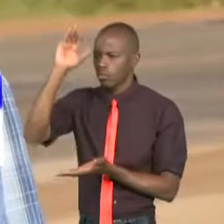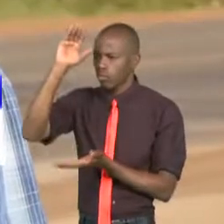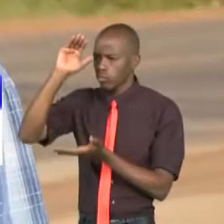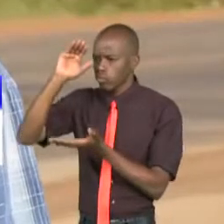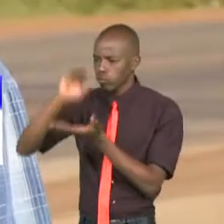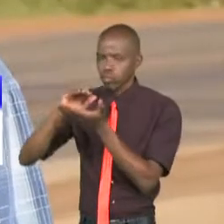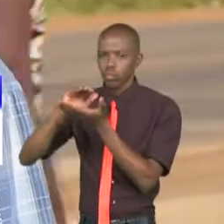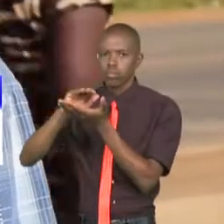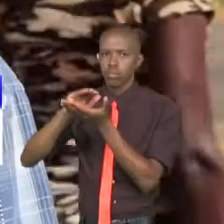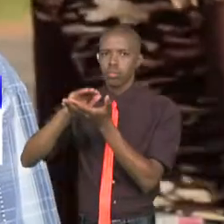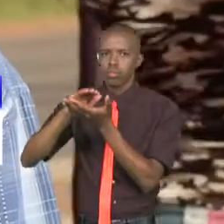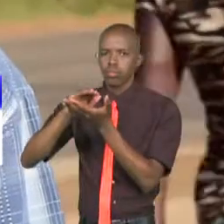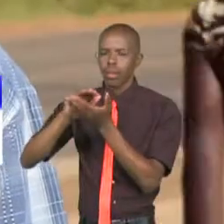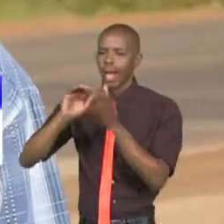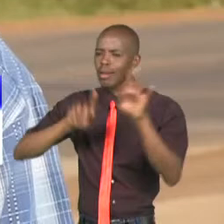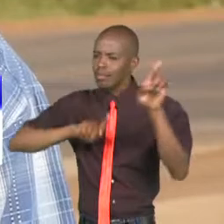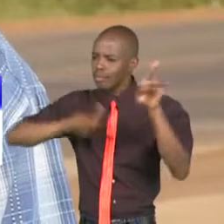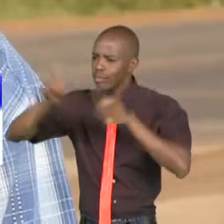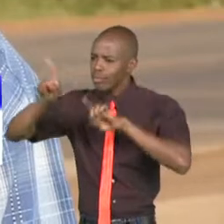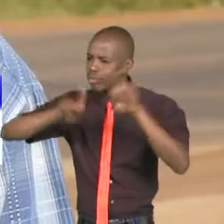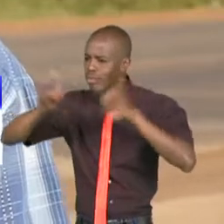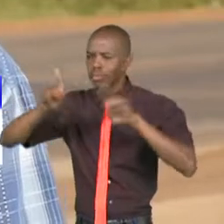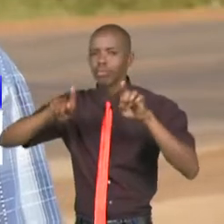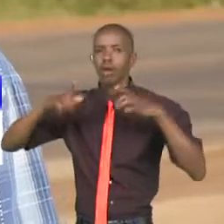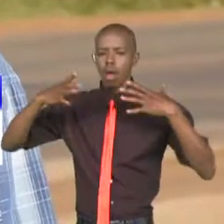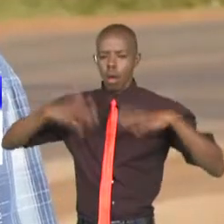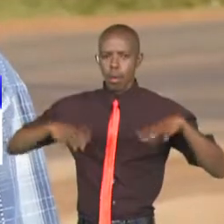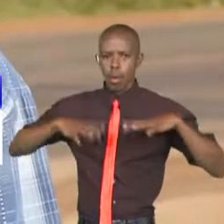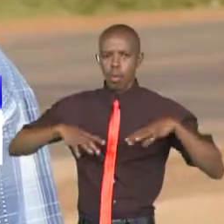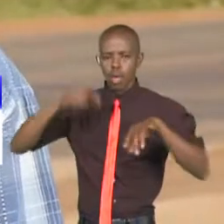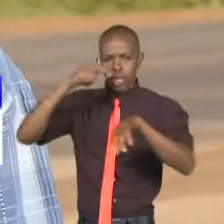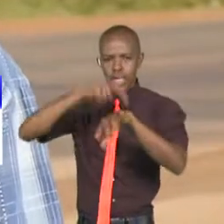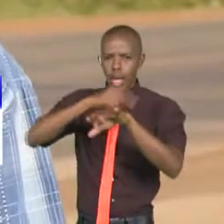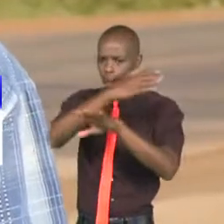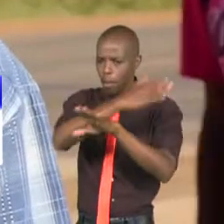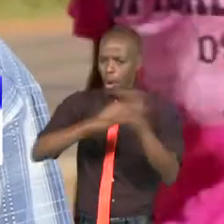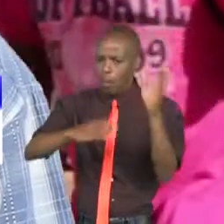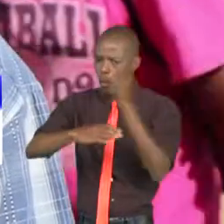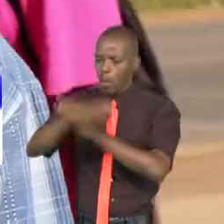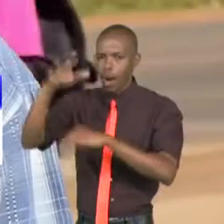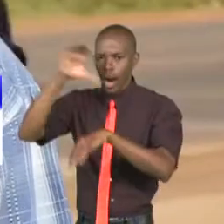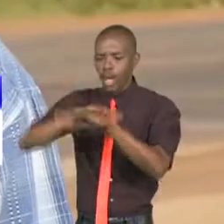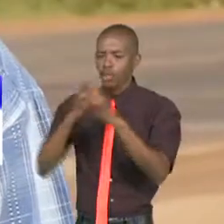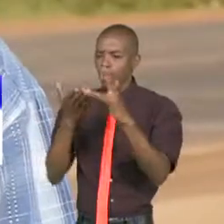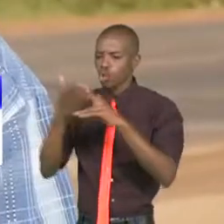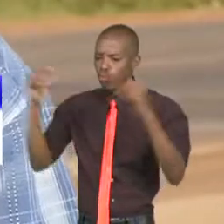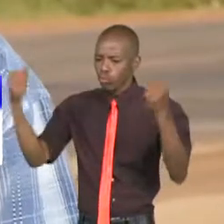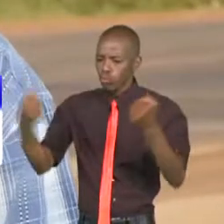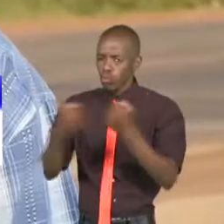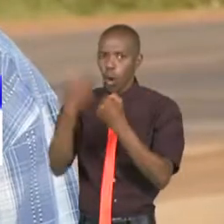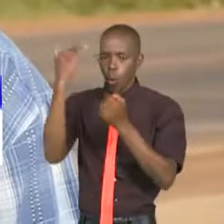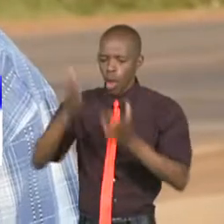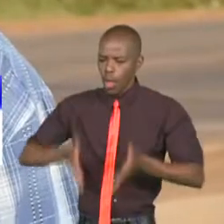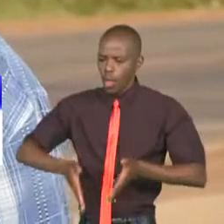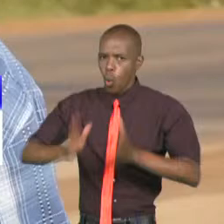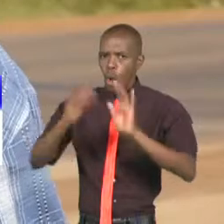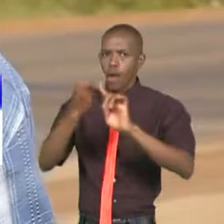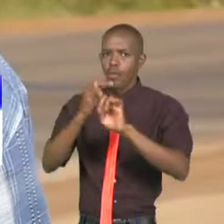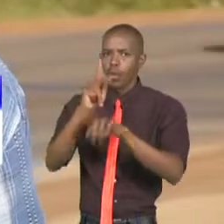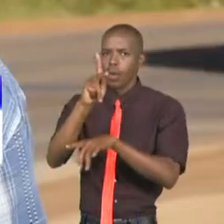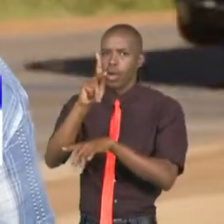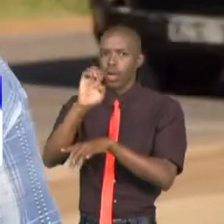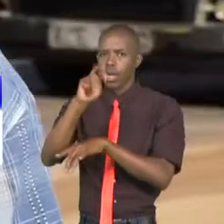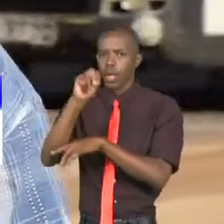kupunguza safari za watu wakiwa na majeraha ya accident. Manake hii barabara ya kutoka Keno